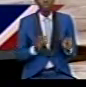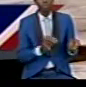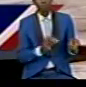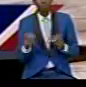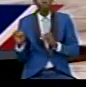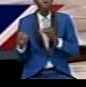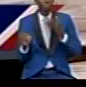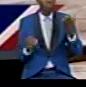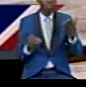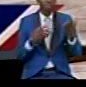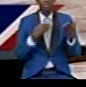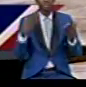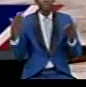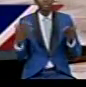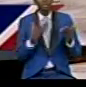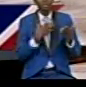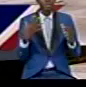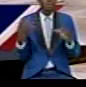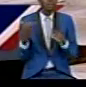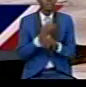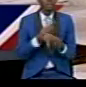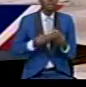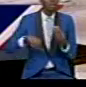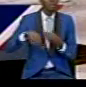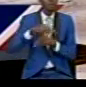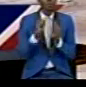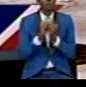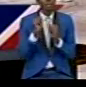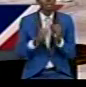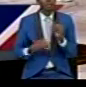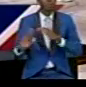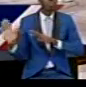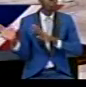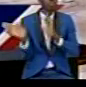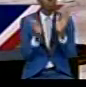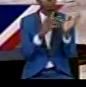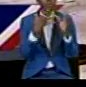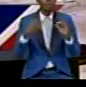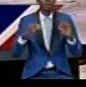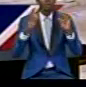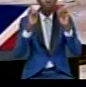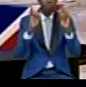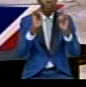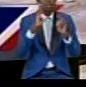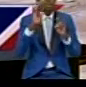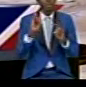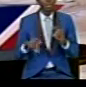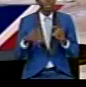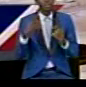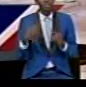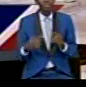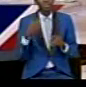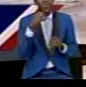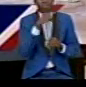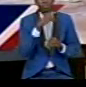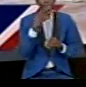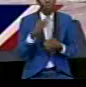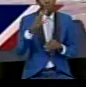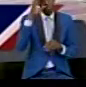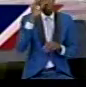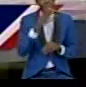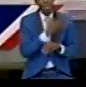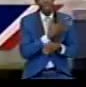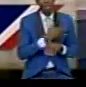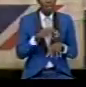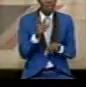fro, and carried about with every wind of doctrine, by the sledge of men and cunning